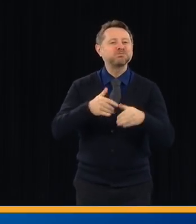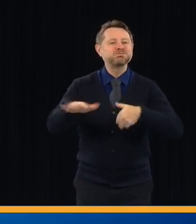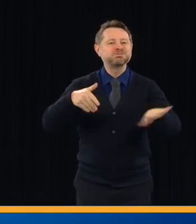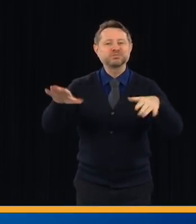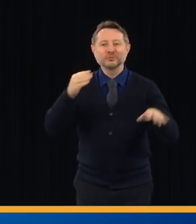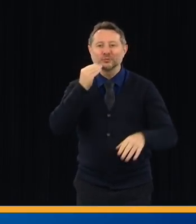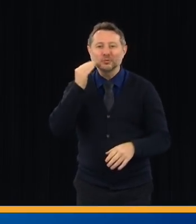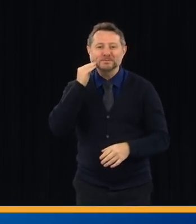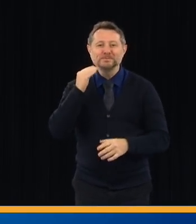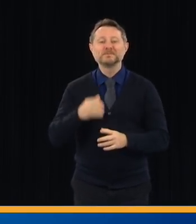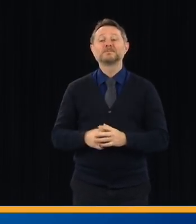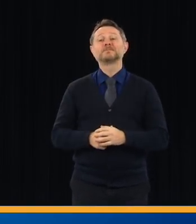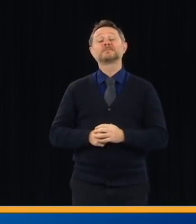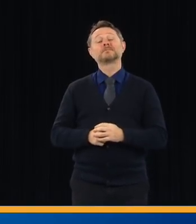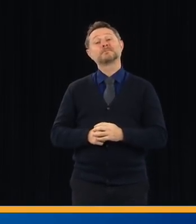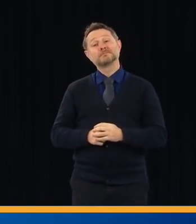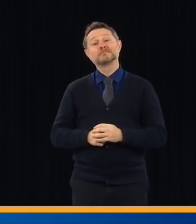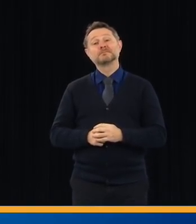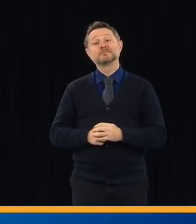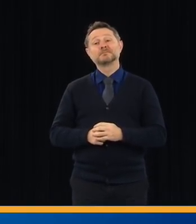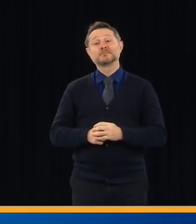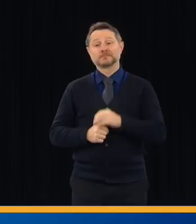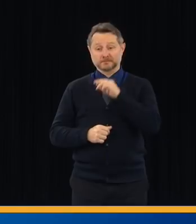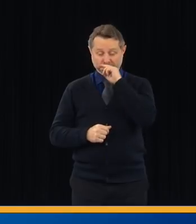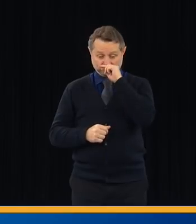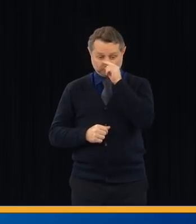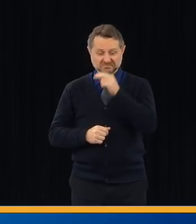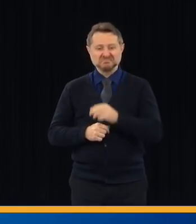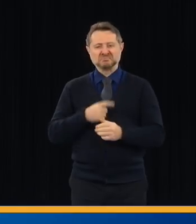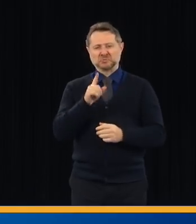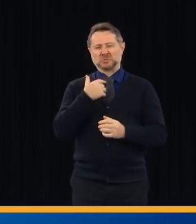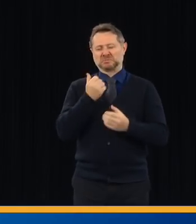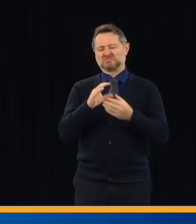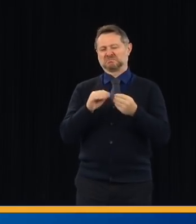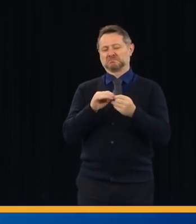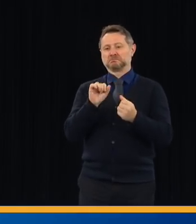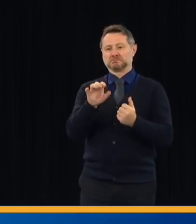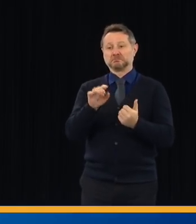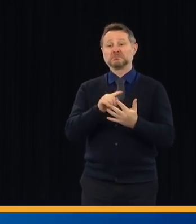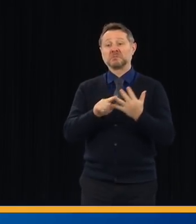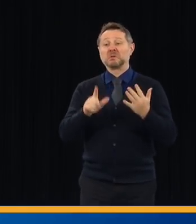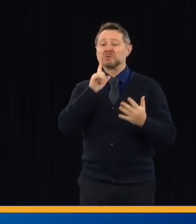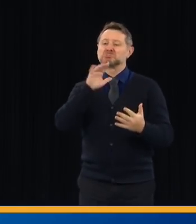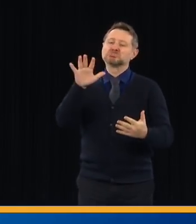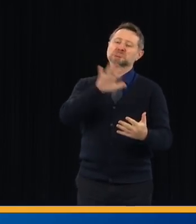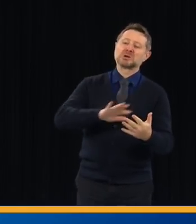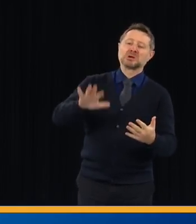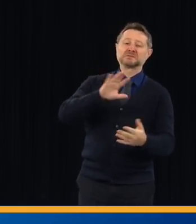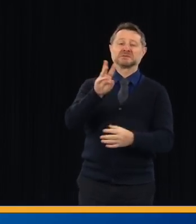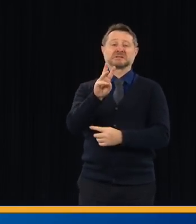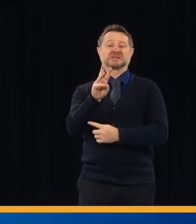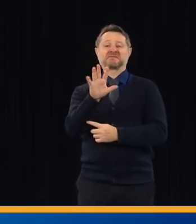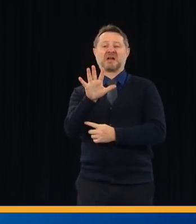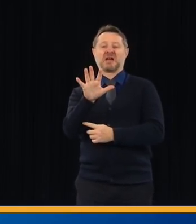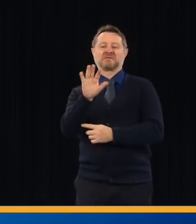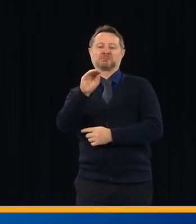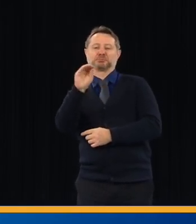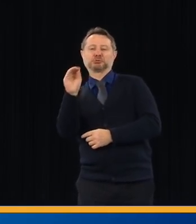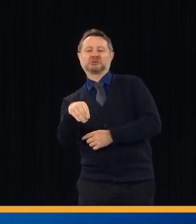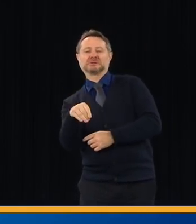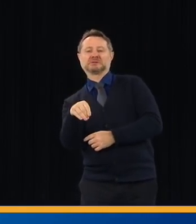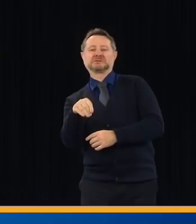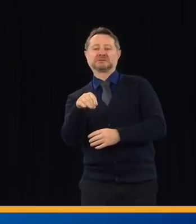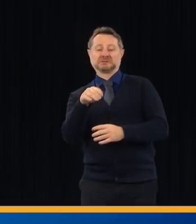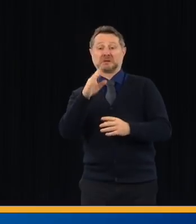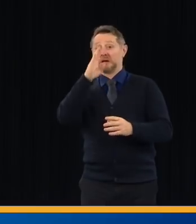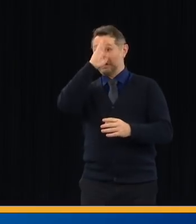who have been hospitalized have been discharged. Okay? 2/3 of the people who have